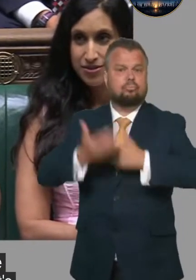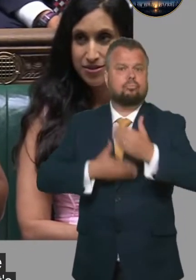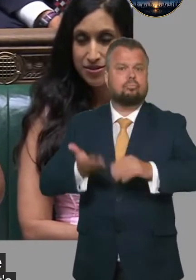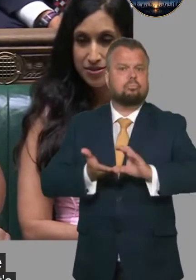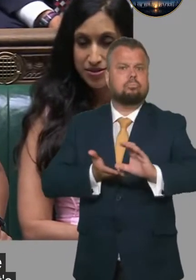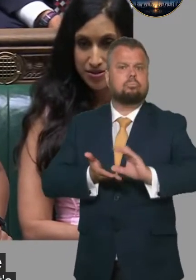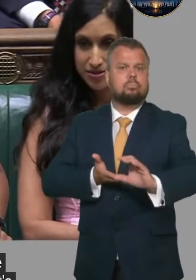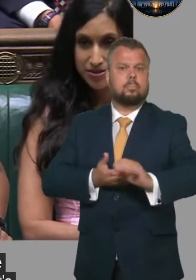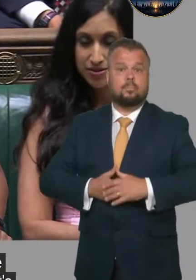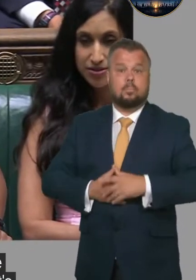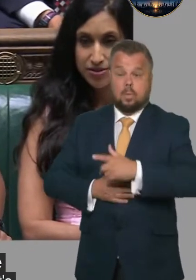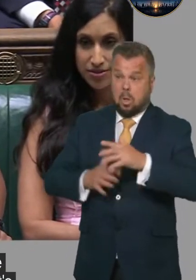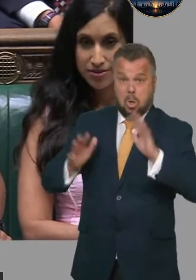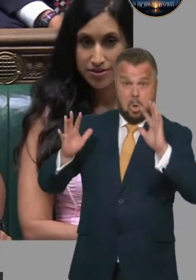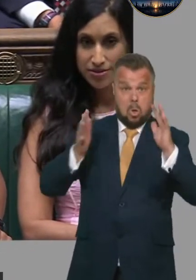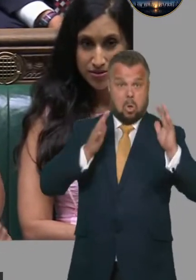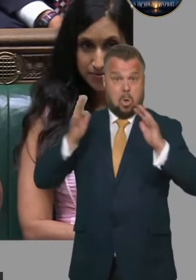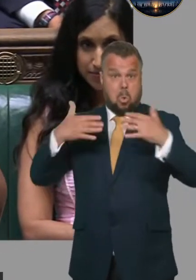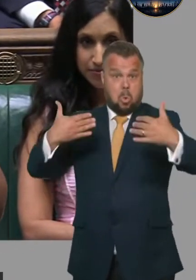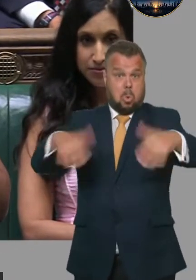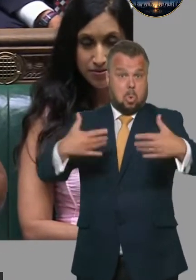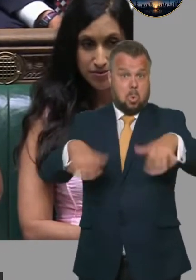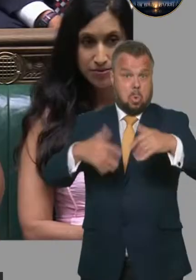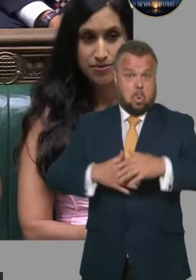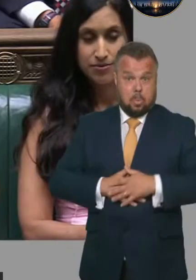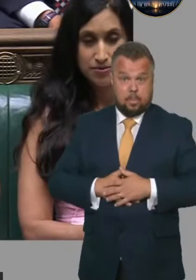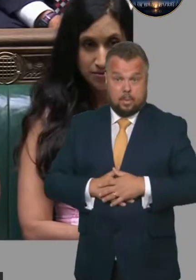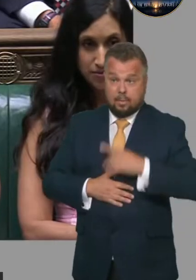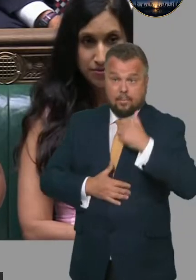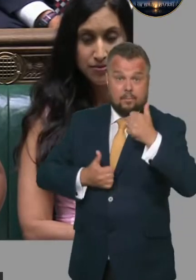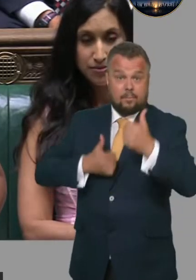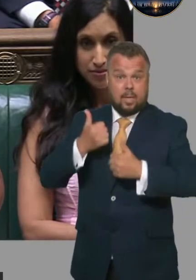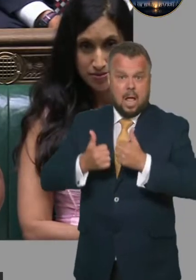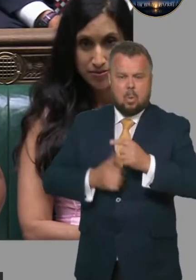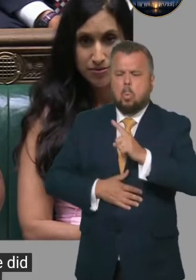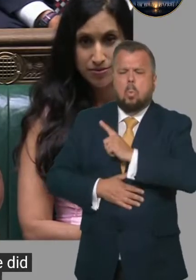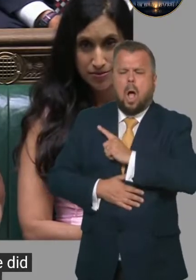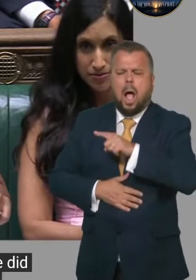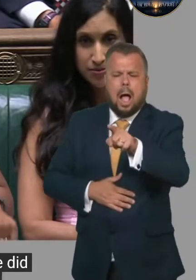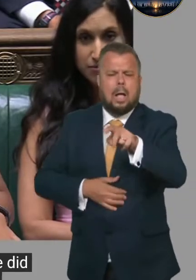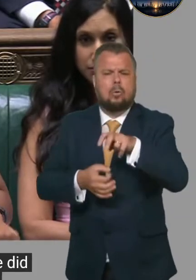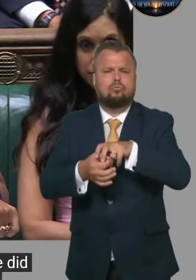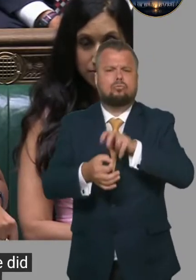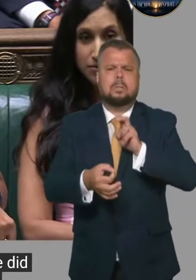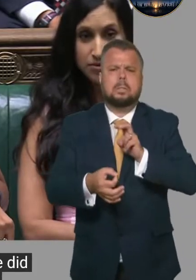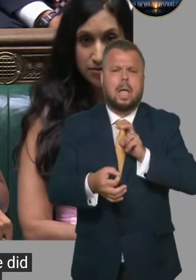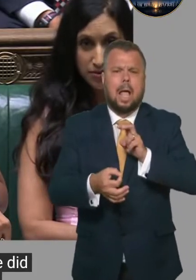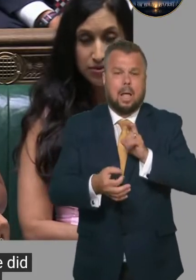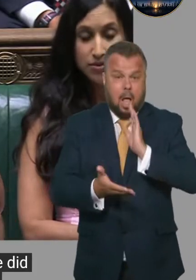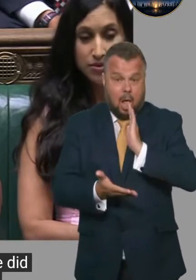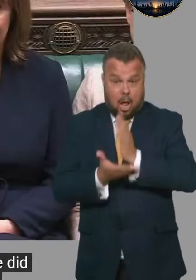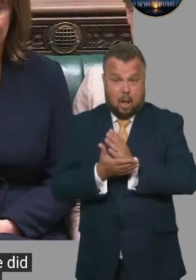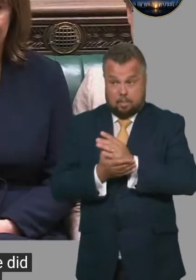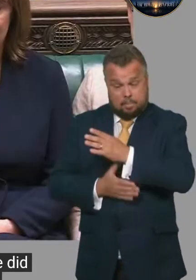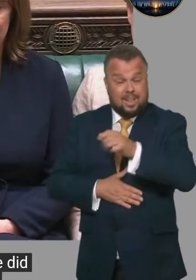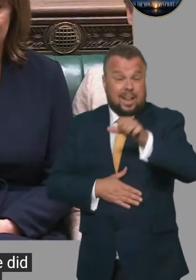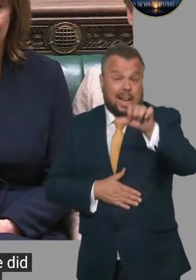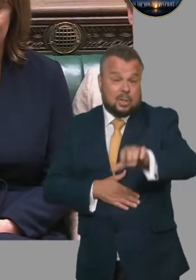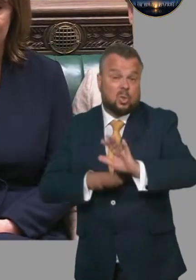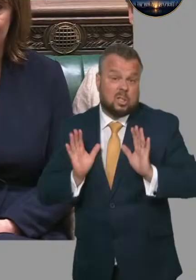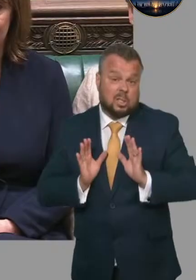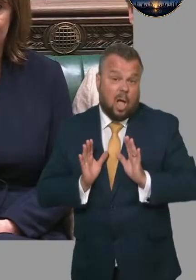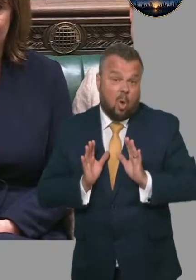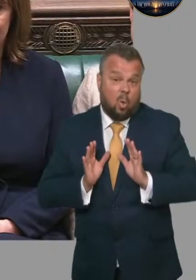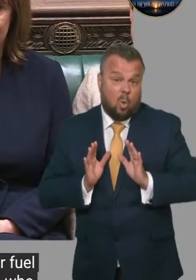down. She's the one who snatched the winter fuel payments. She's the one who announced a disastrous budget that killed economic growth. And because